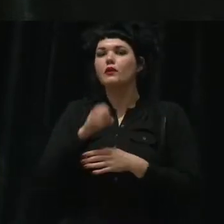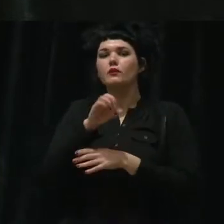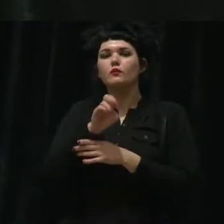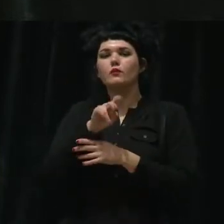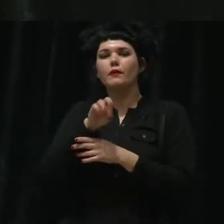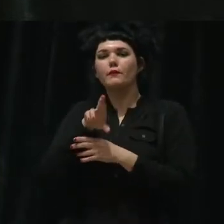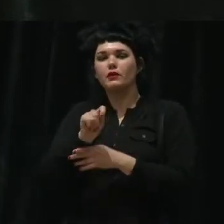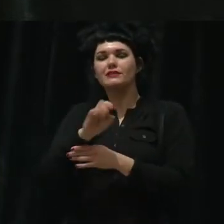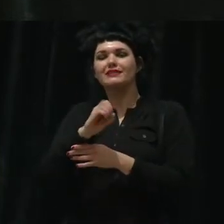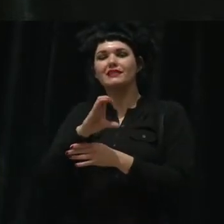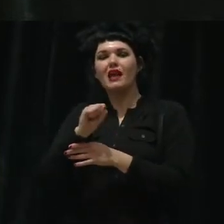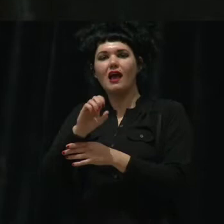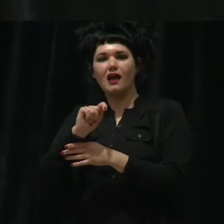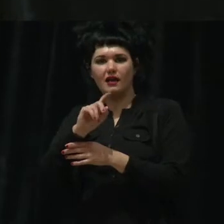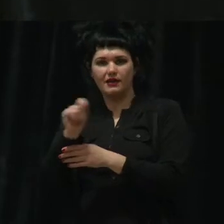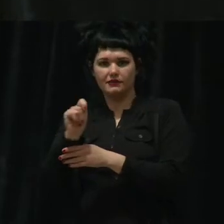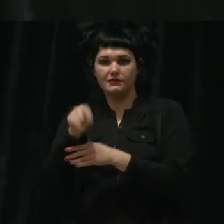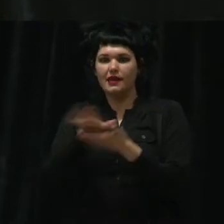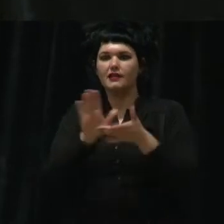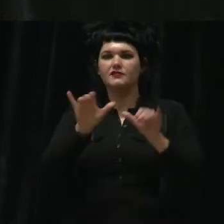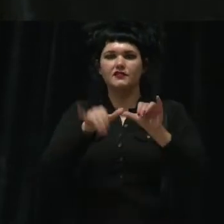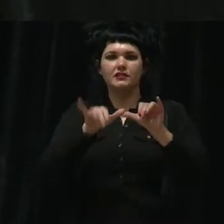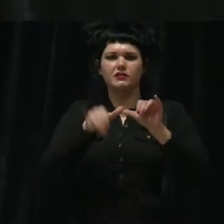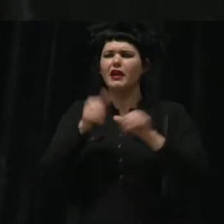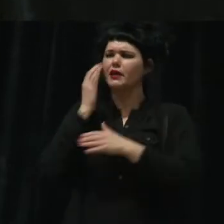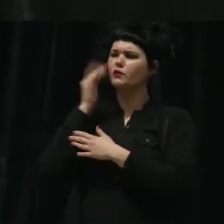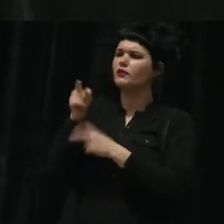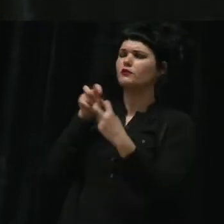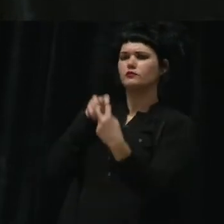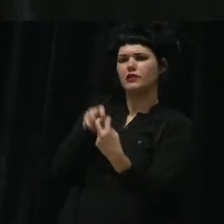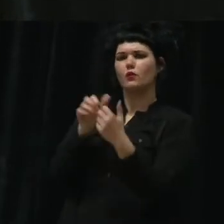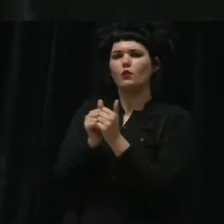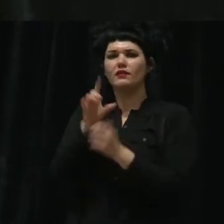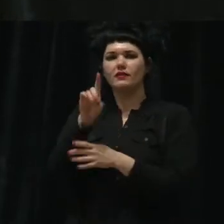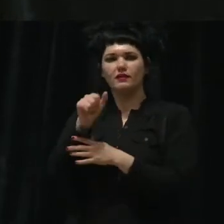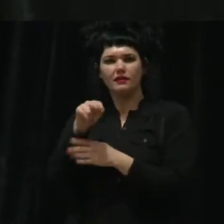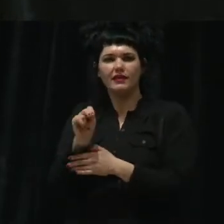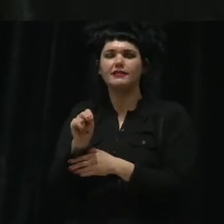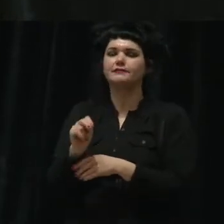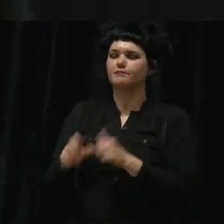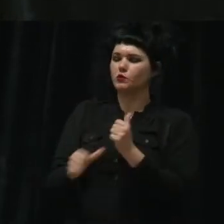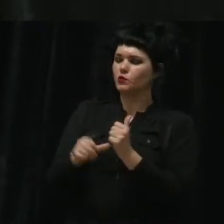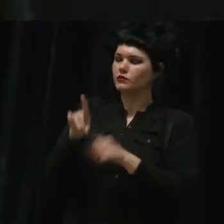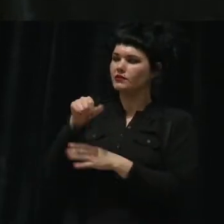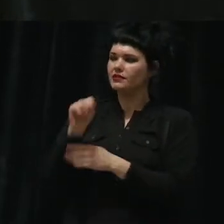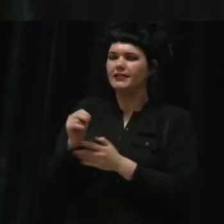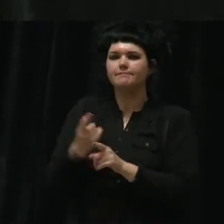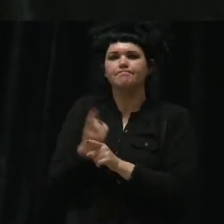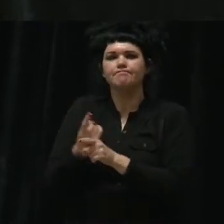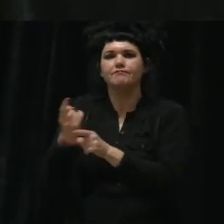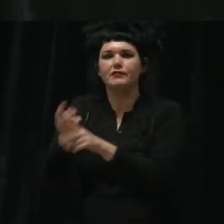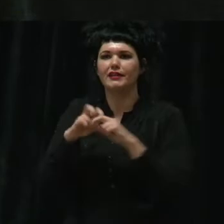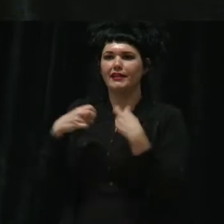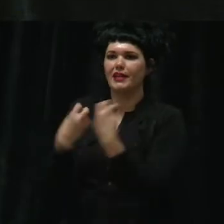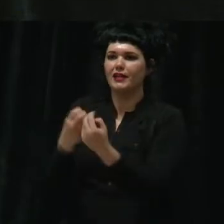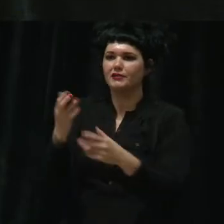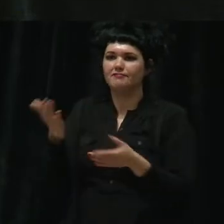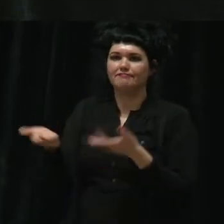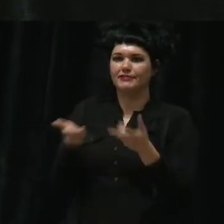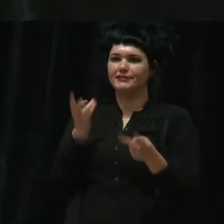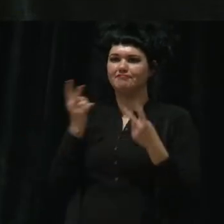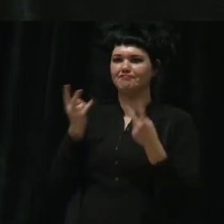I know you sit with the deans and the associate deans on a regular basis. They get together in their little smoke-filled room and talk strategic